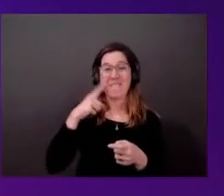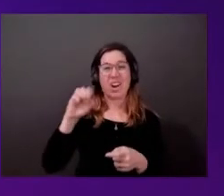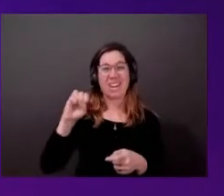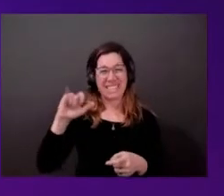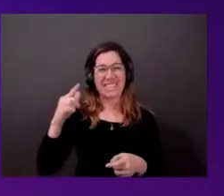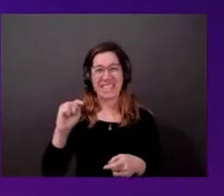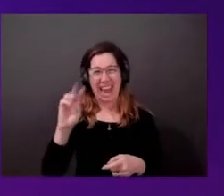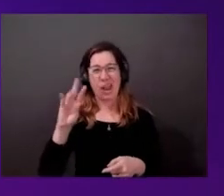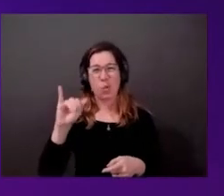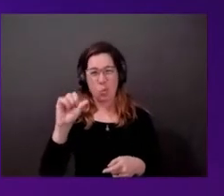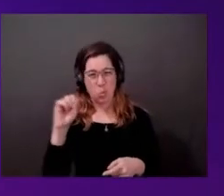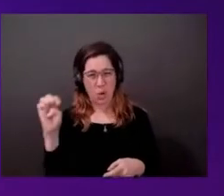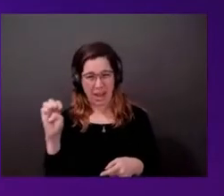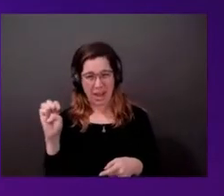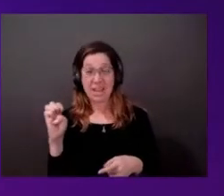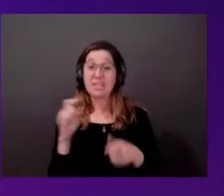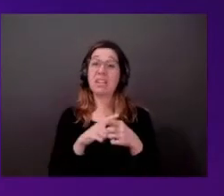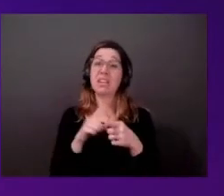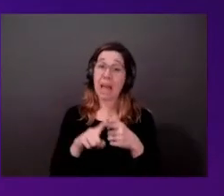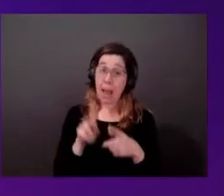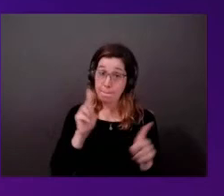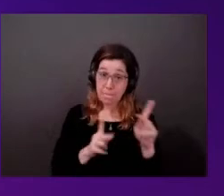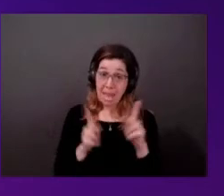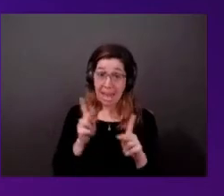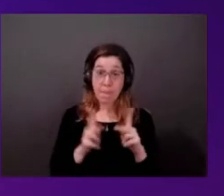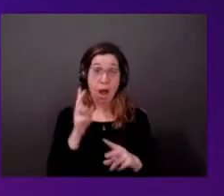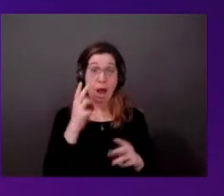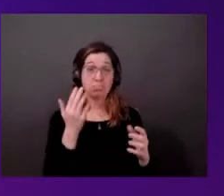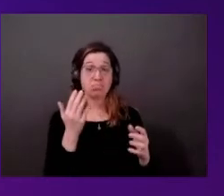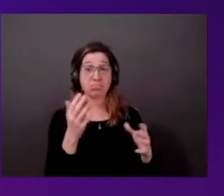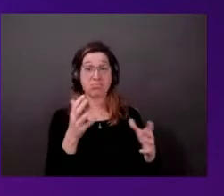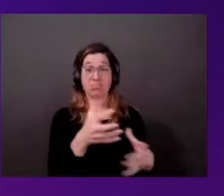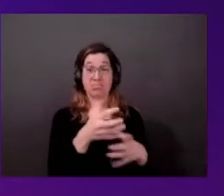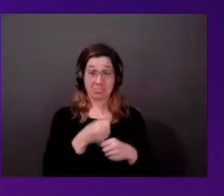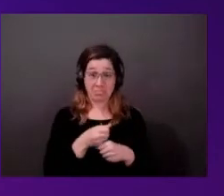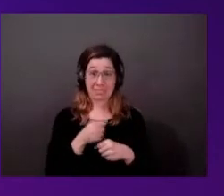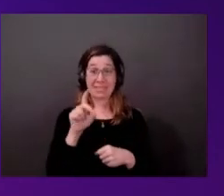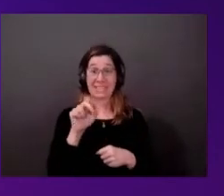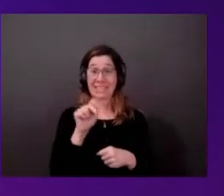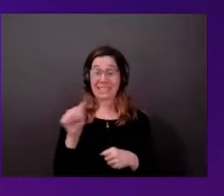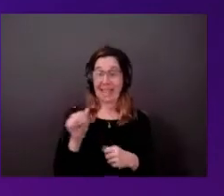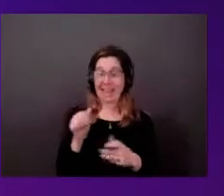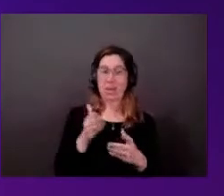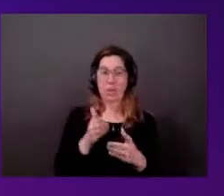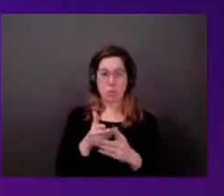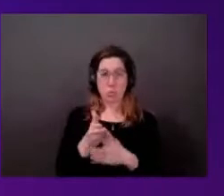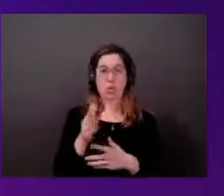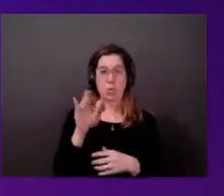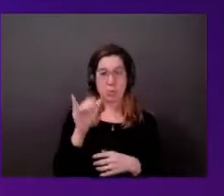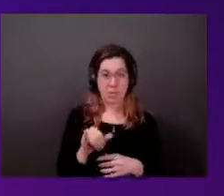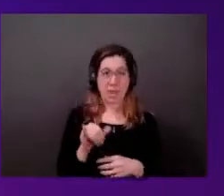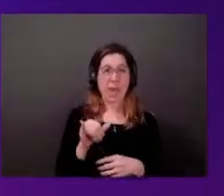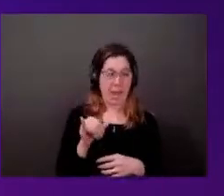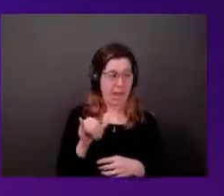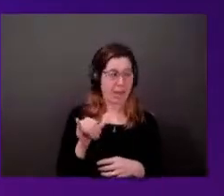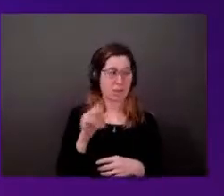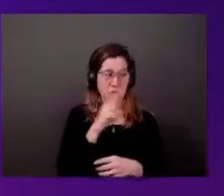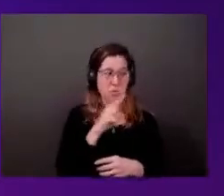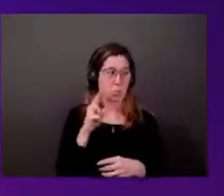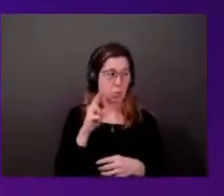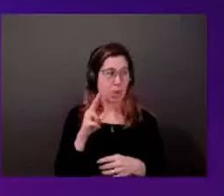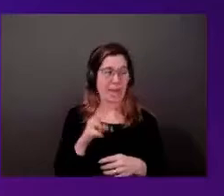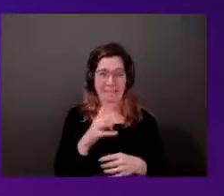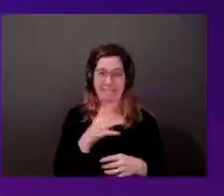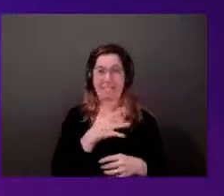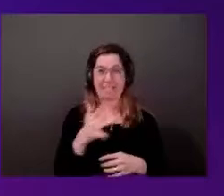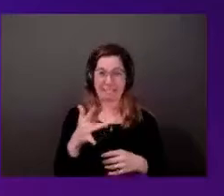people consume the data through TwinMaker to be able to connect to the